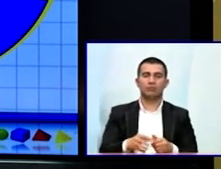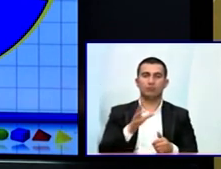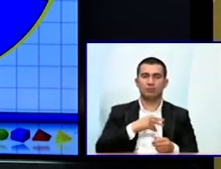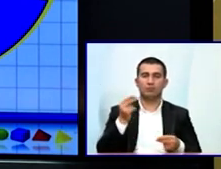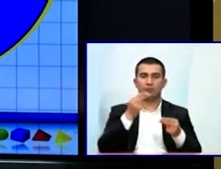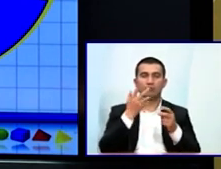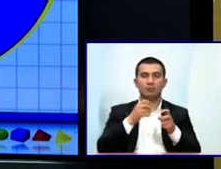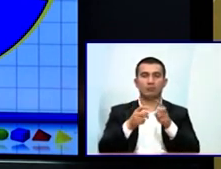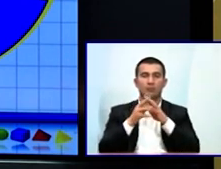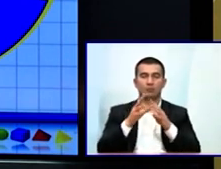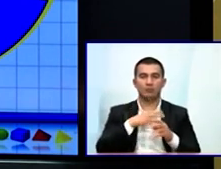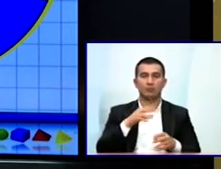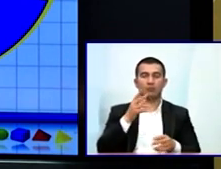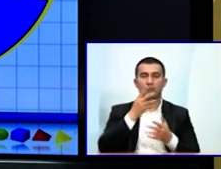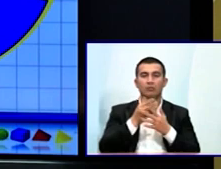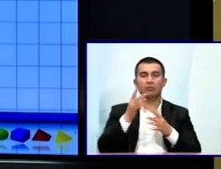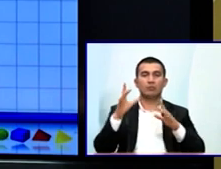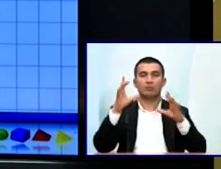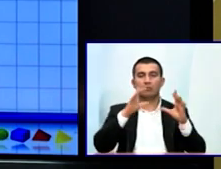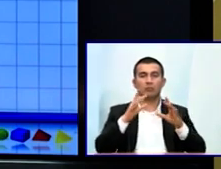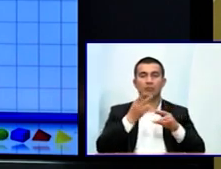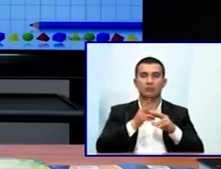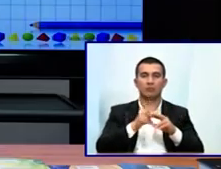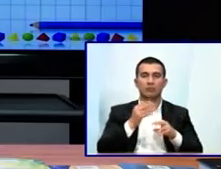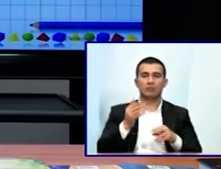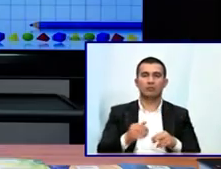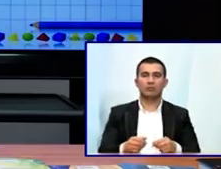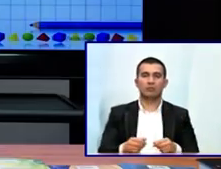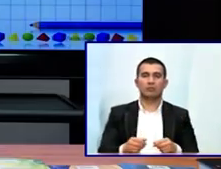chizma doiraviy diagrammadir.